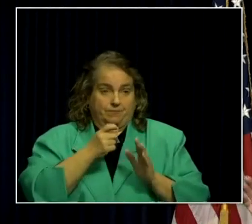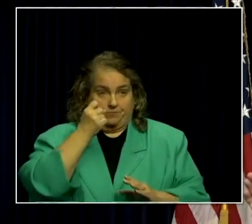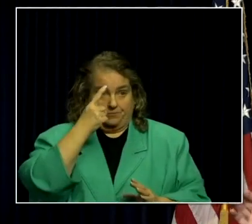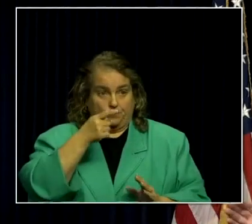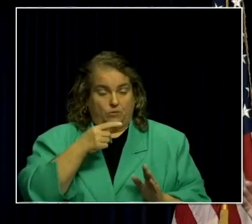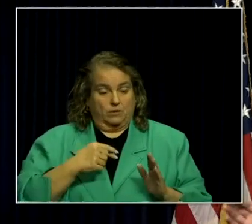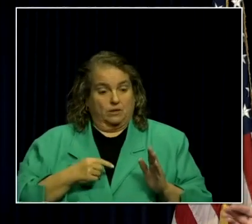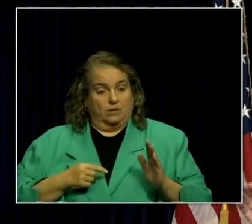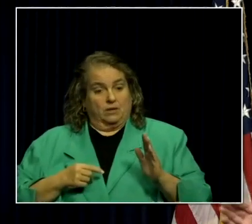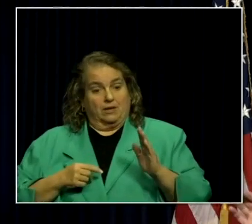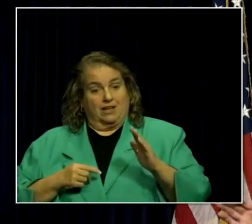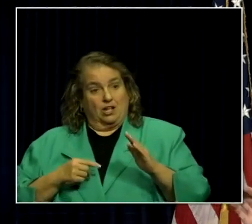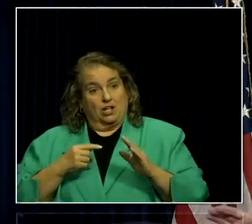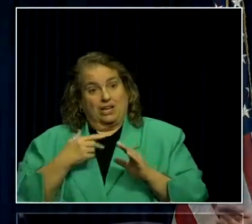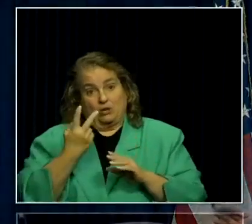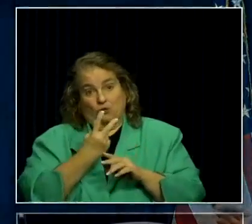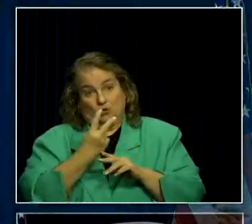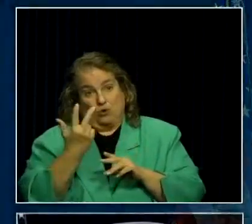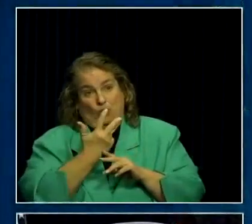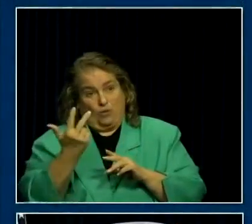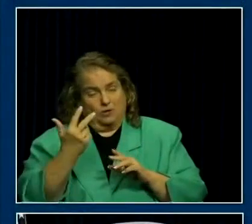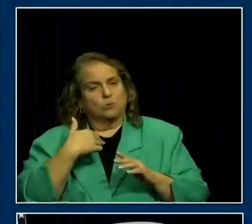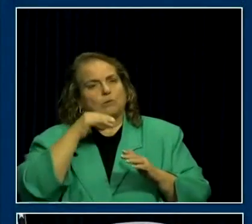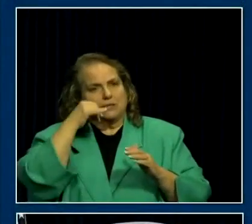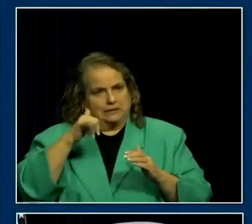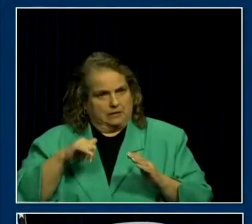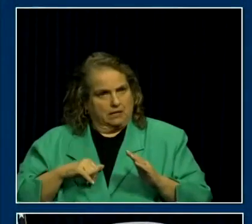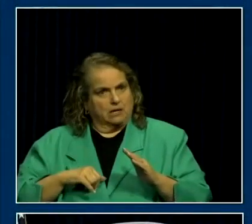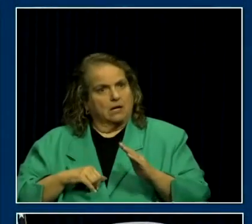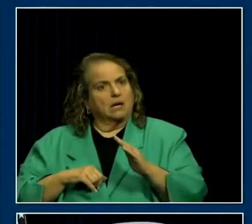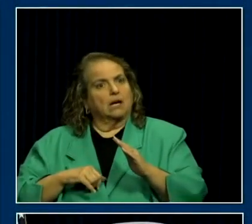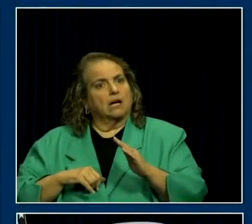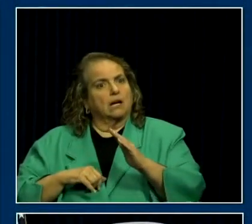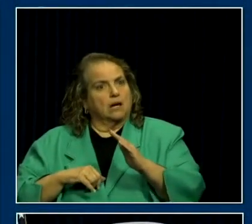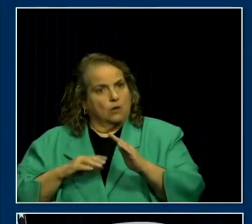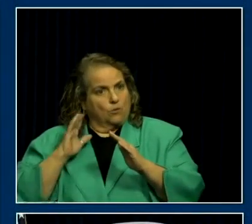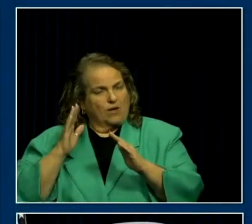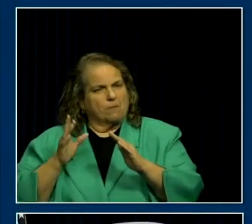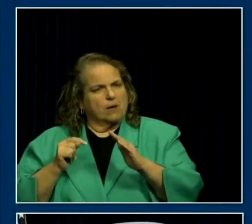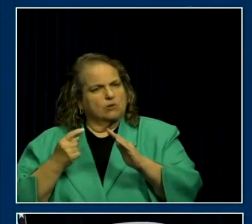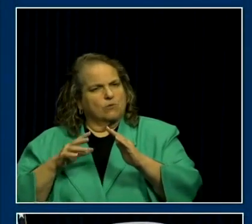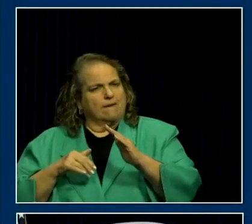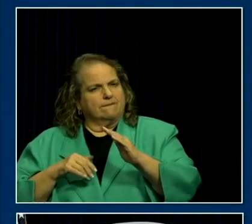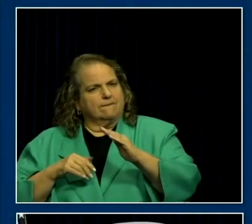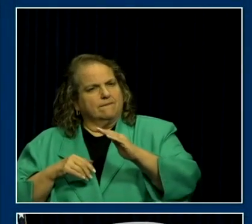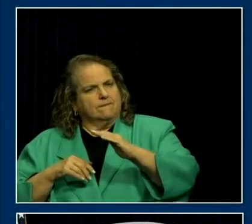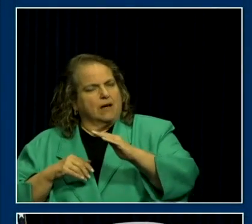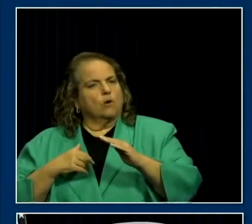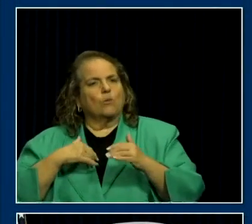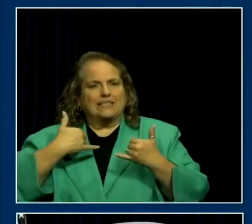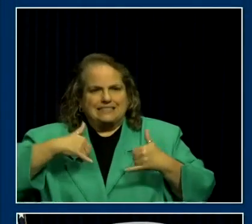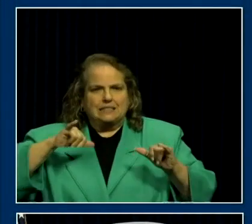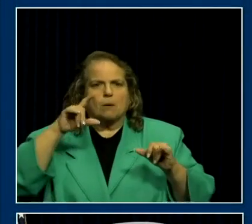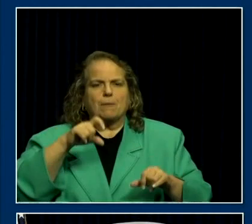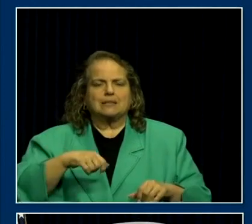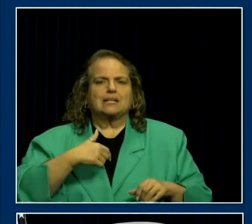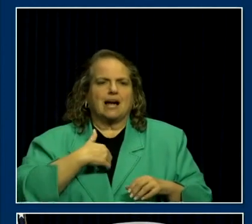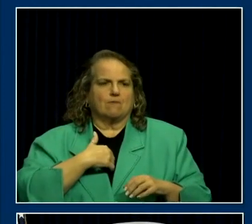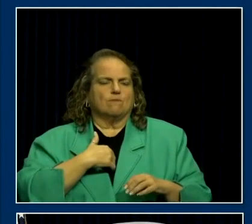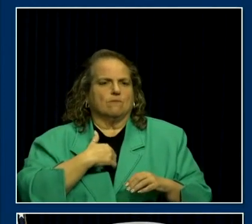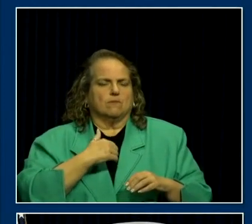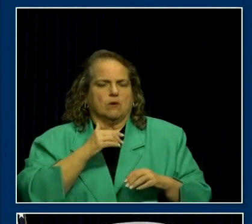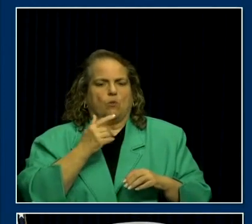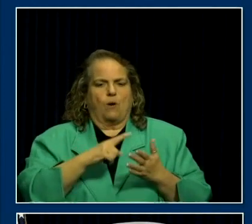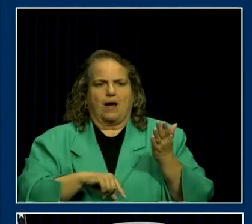next 2 to 3 weeks are absolutely critical, that we won't have to have some of these restrictions in place longer. What they